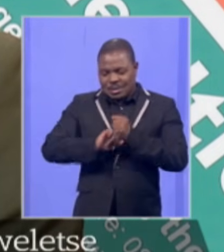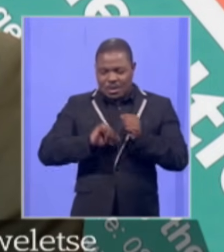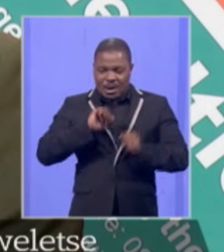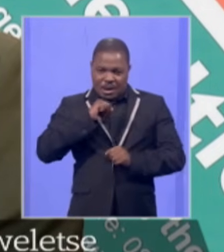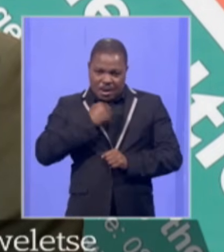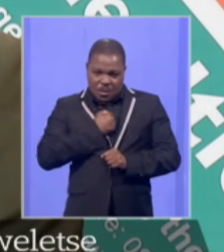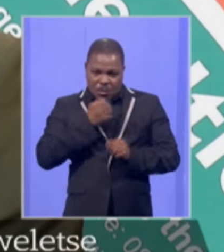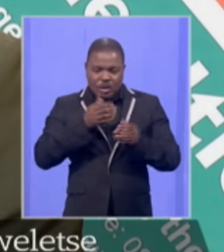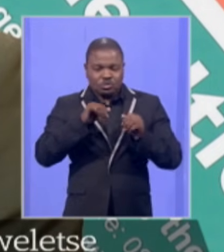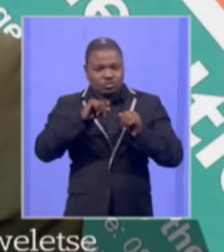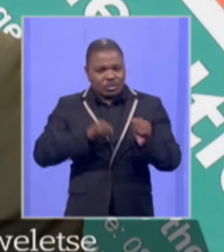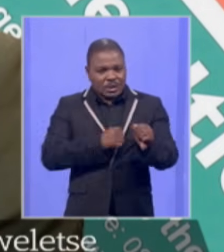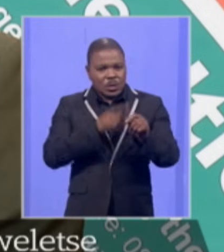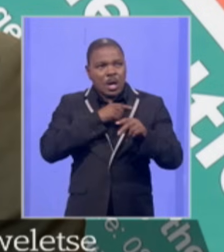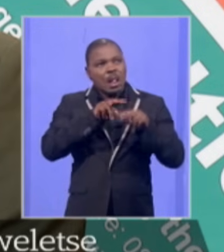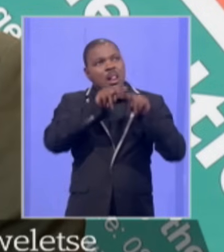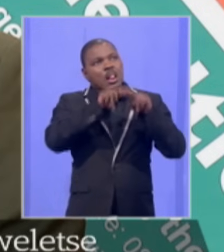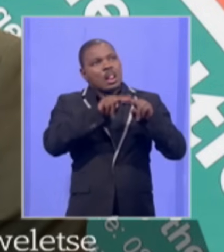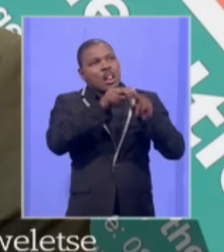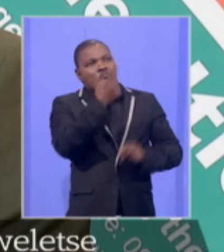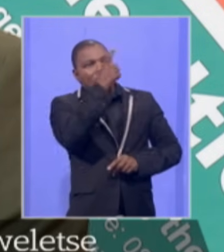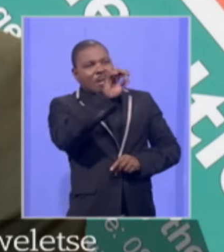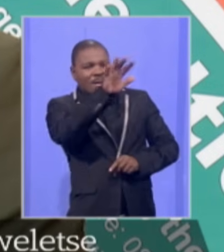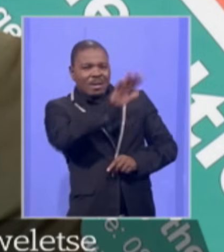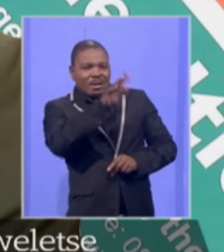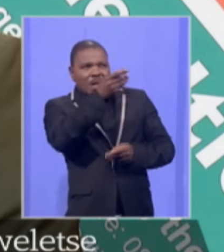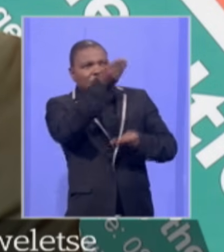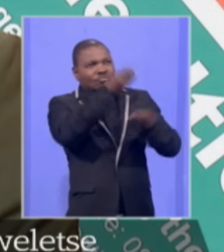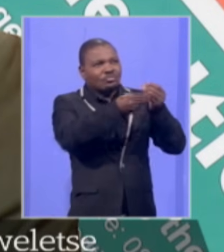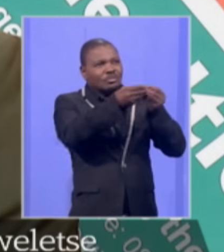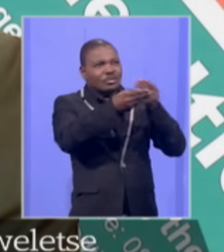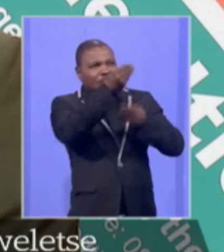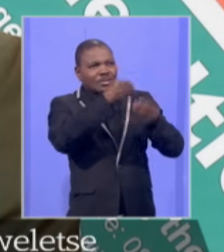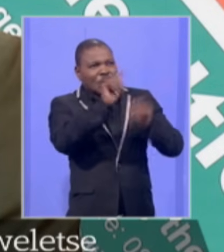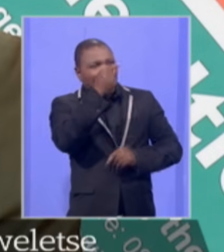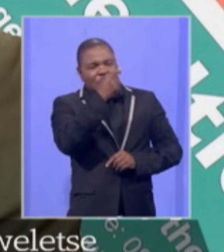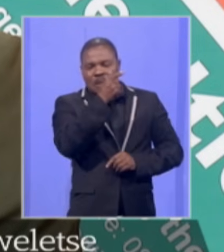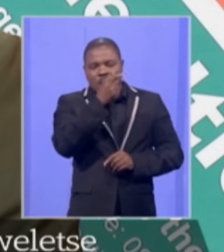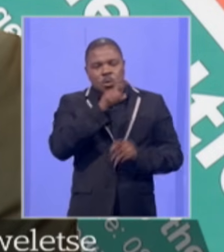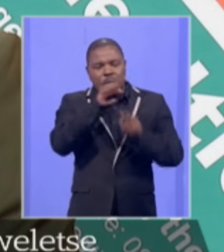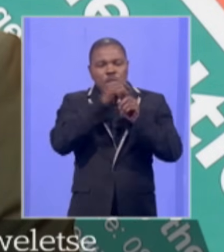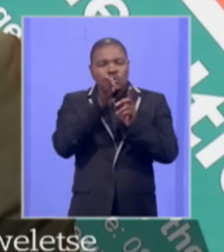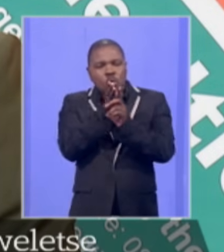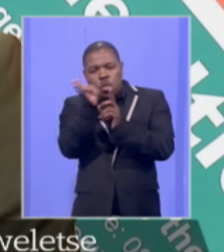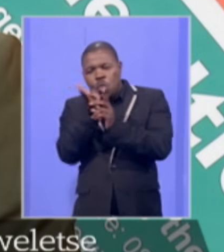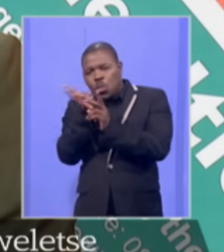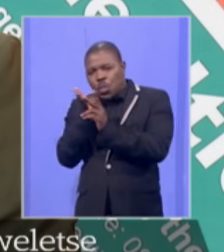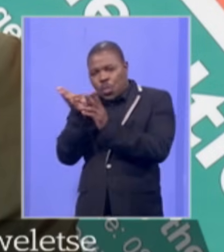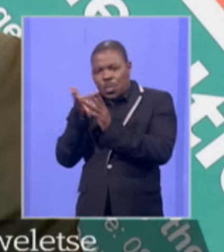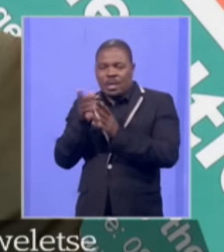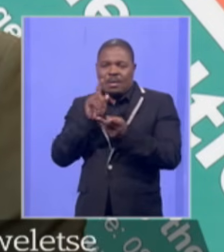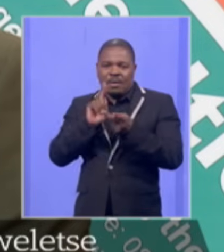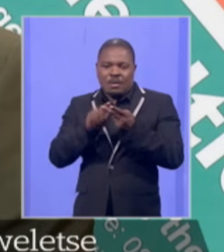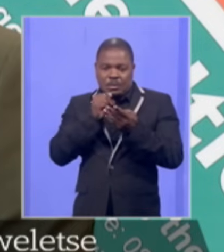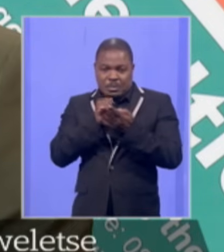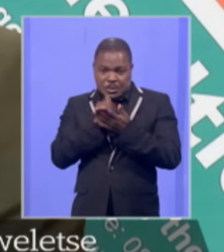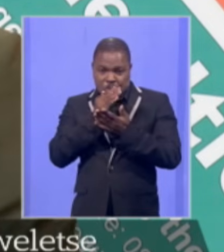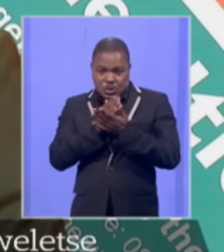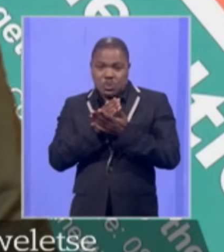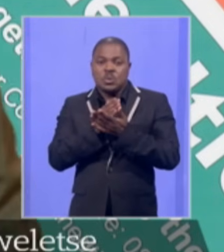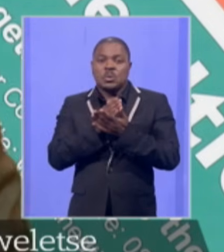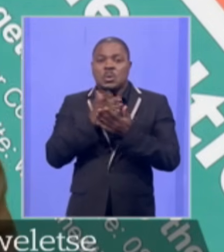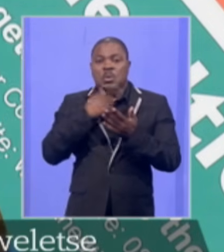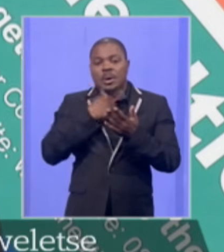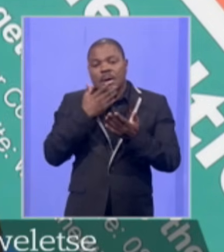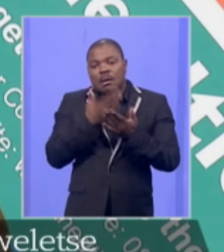and reduces the dependence on single destinations markets for our exports or single sources for intermediate